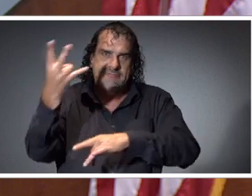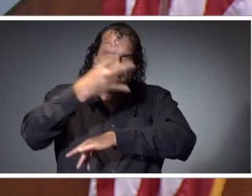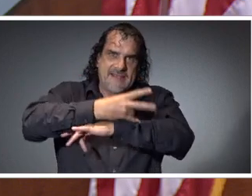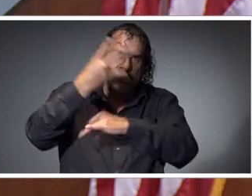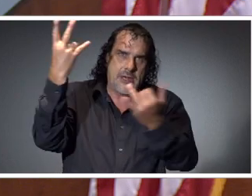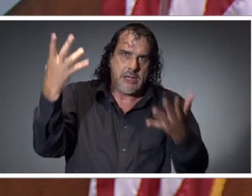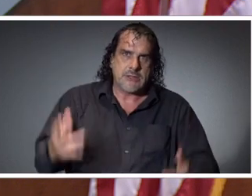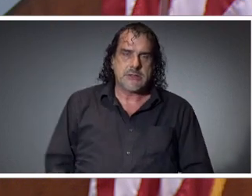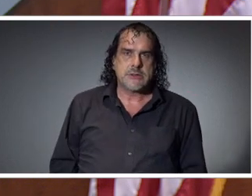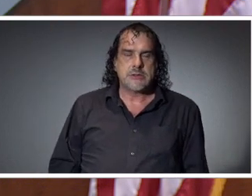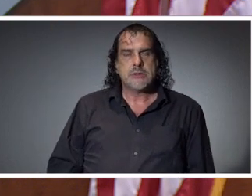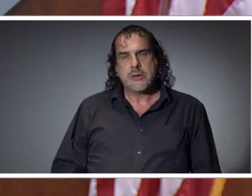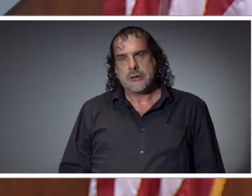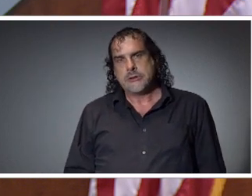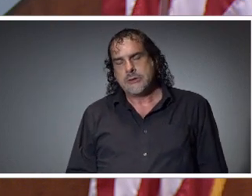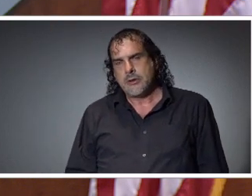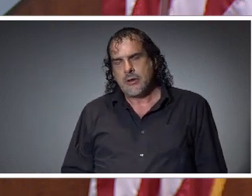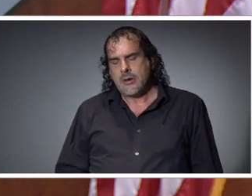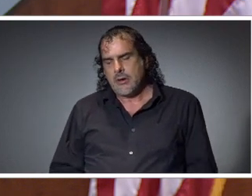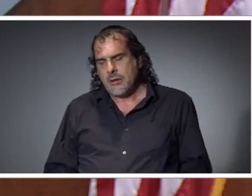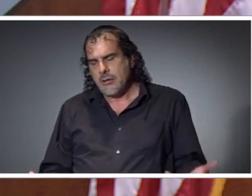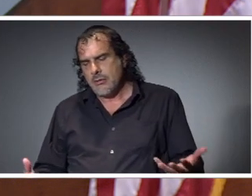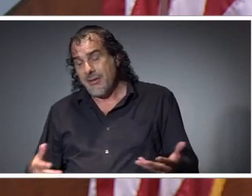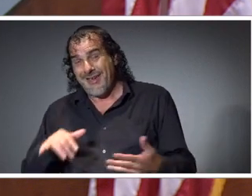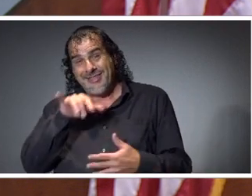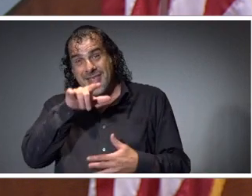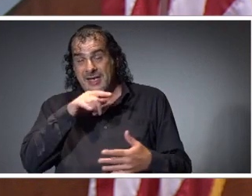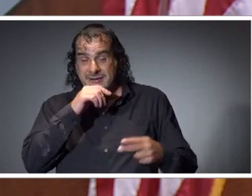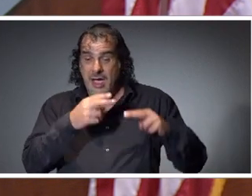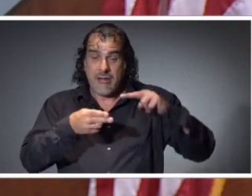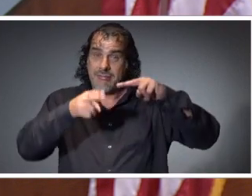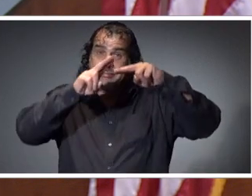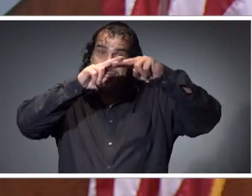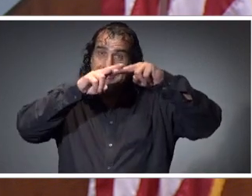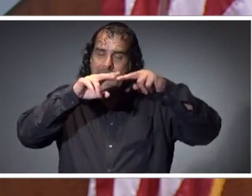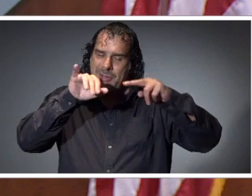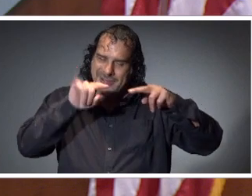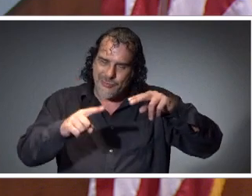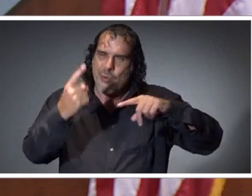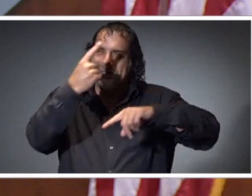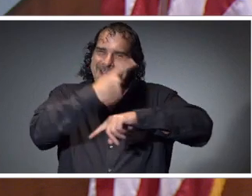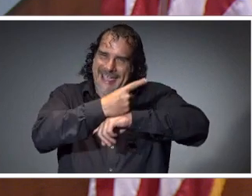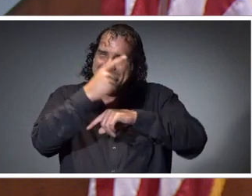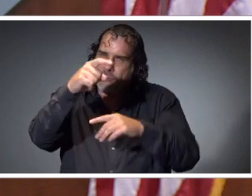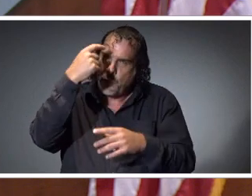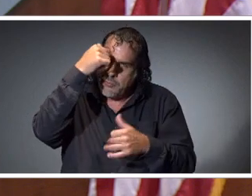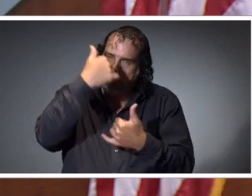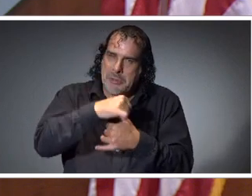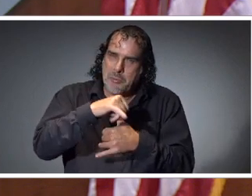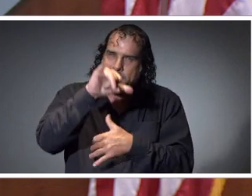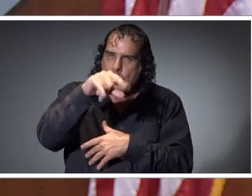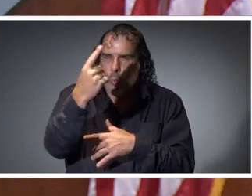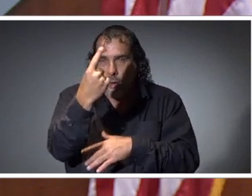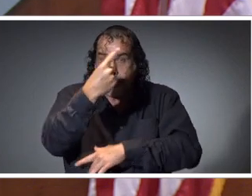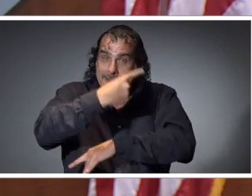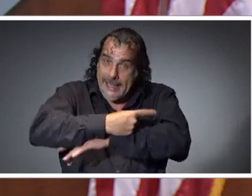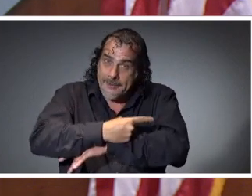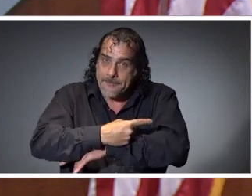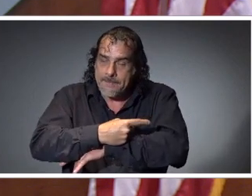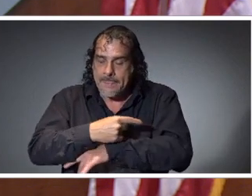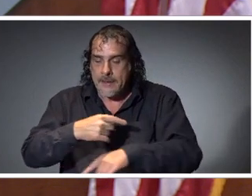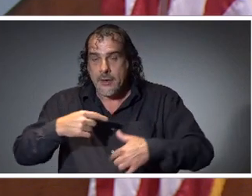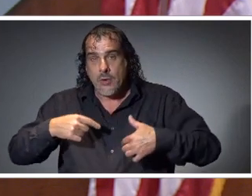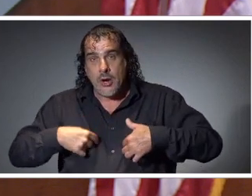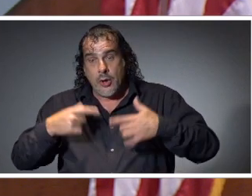period, which is certainly not the direction we want to go, but it is one day. But it is important to note that the things that